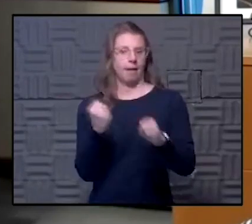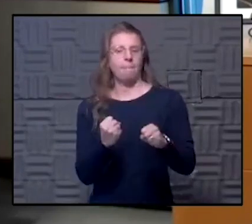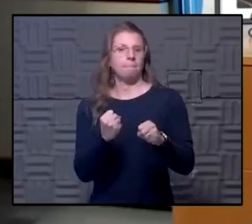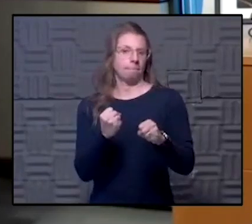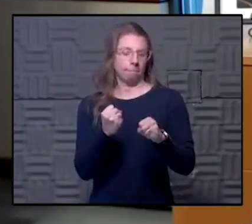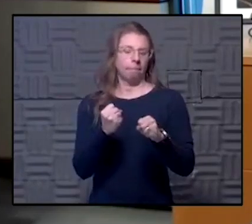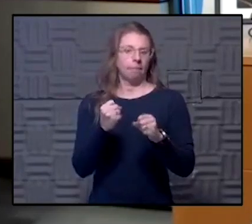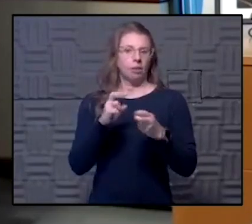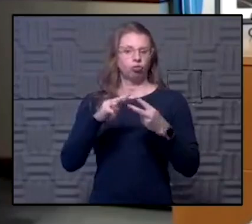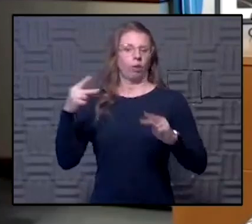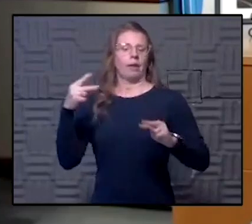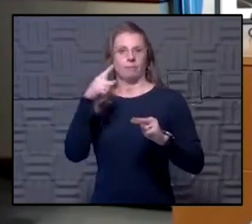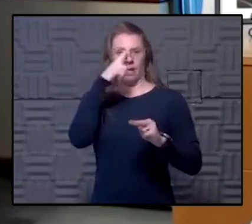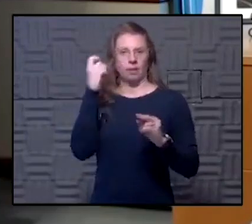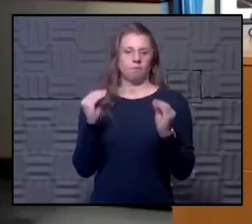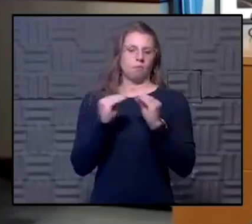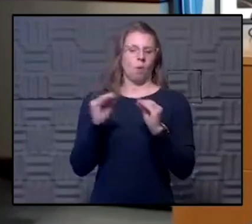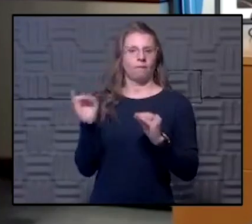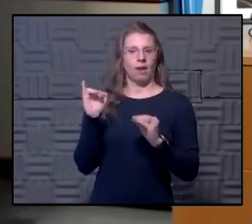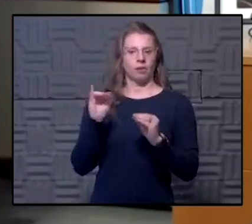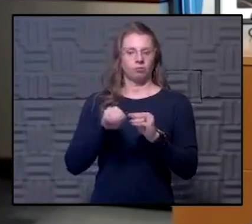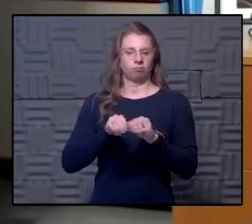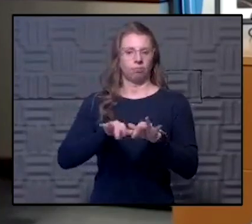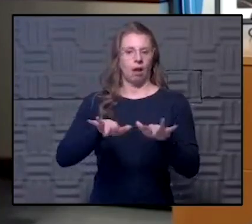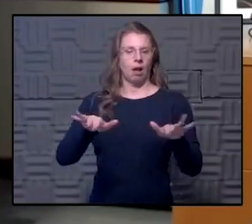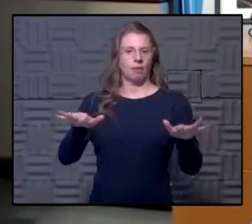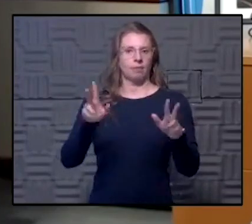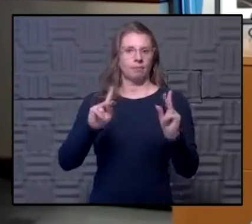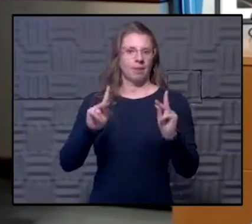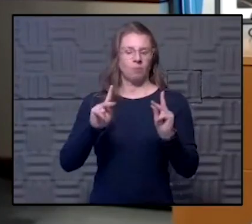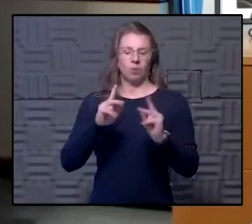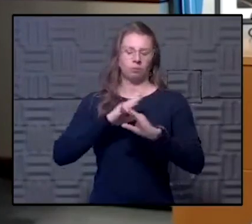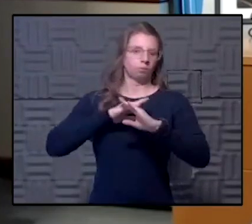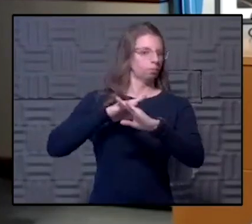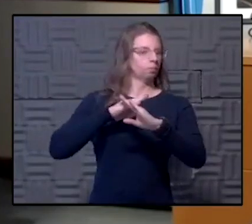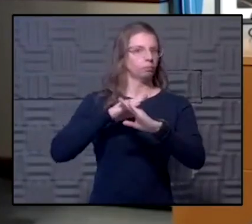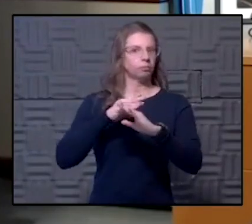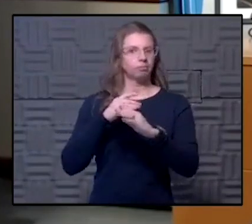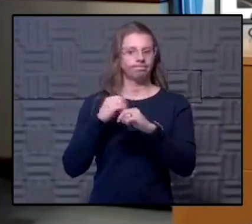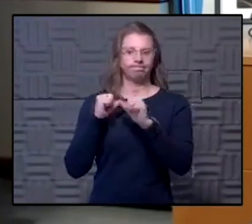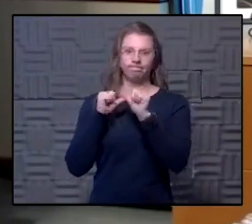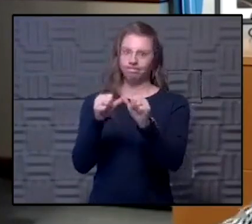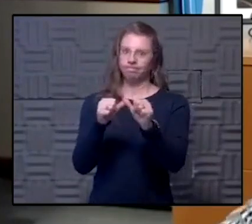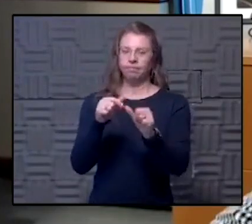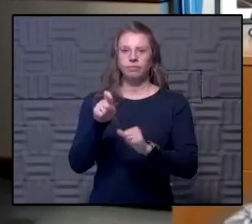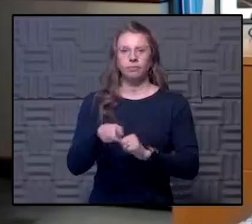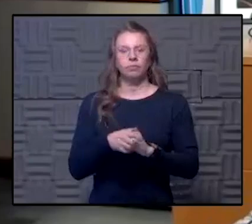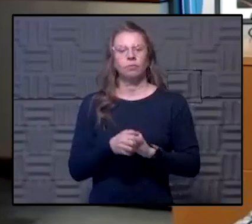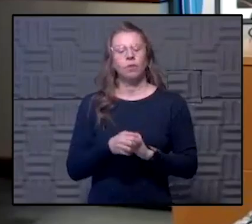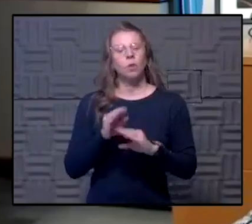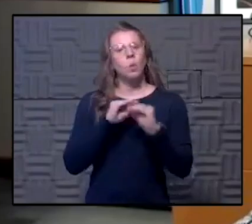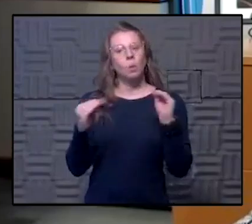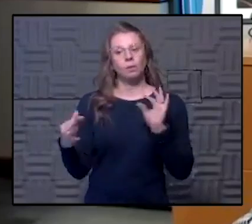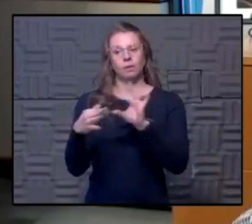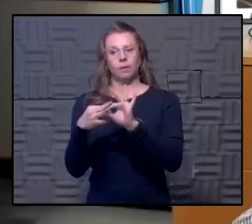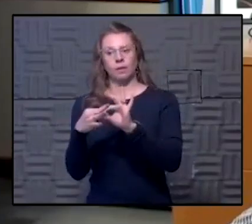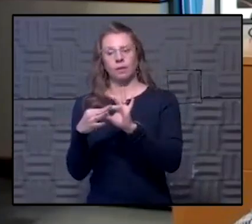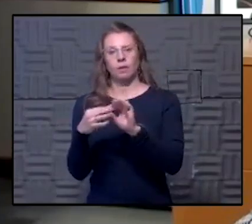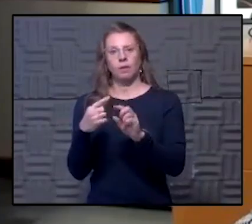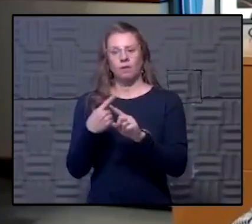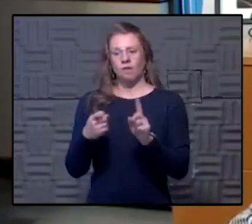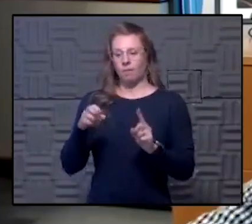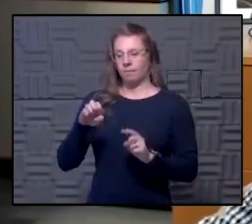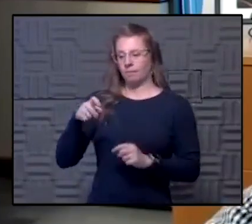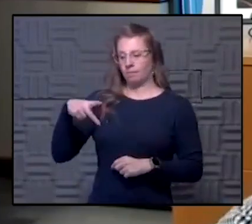it is more infectious and people really can't let their guard down. There's no connection, by the way, from an